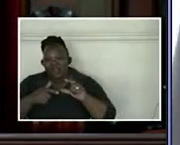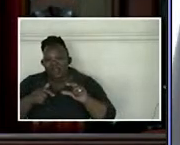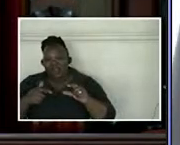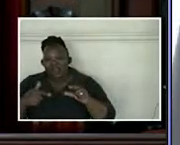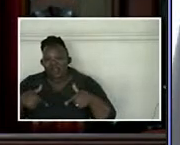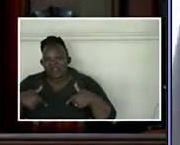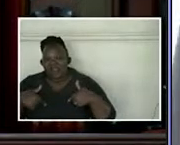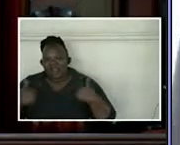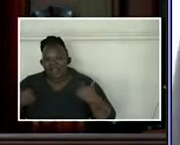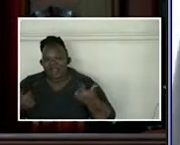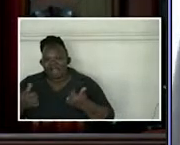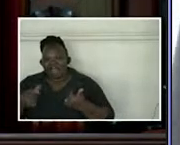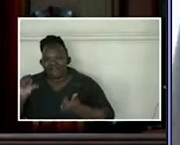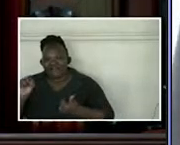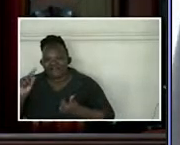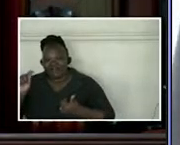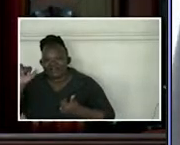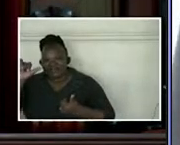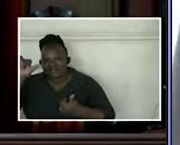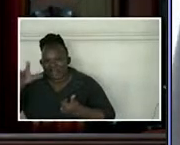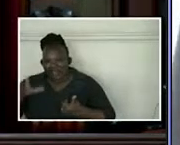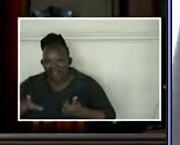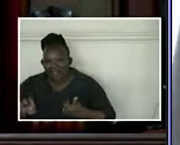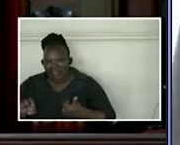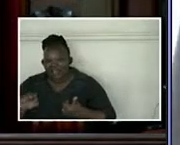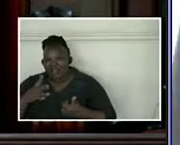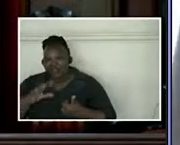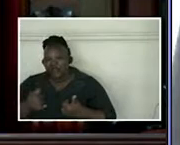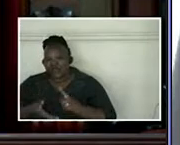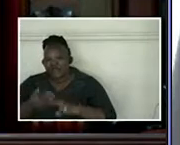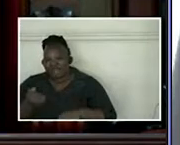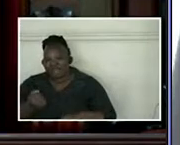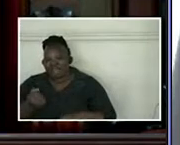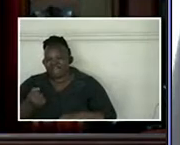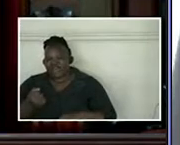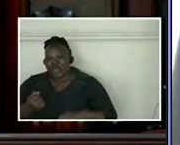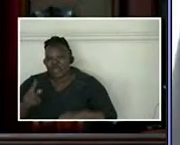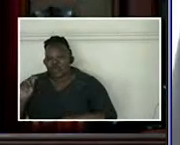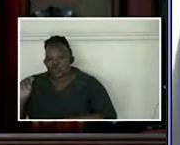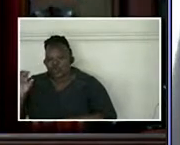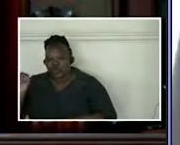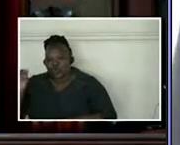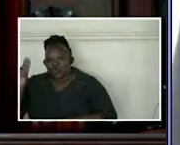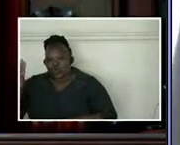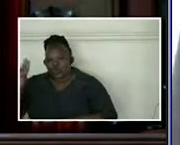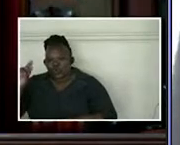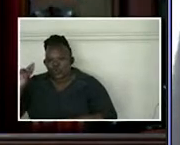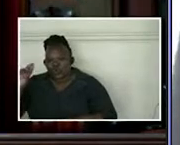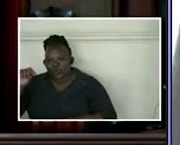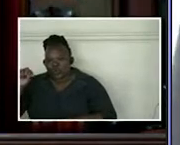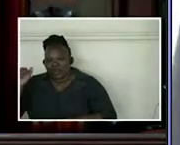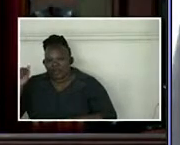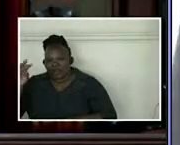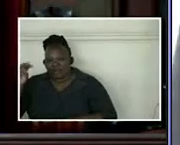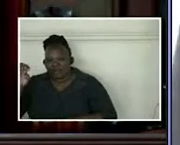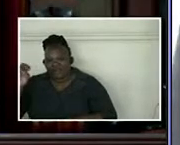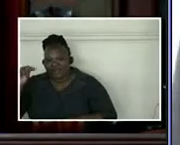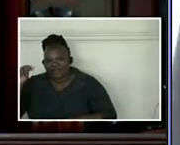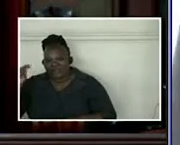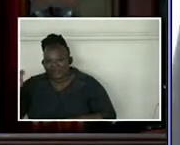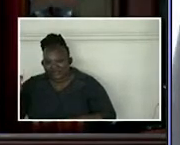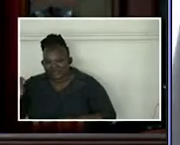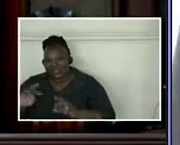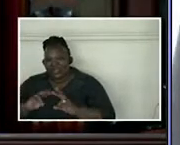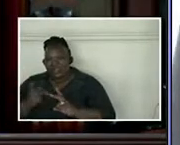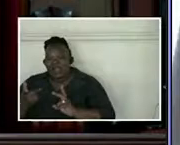coordinators who administer and host tournaments and championships in various codes such as netball